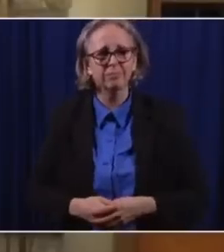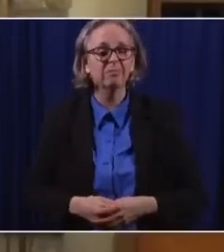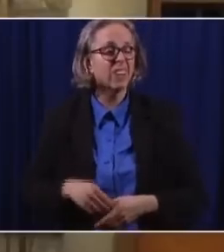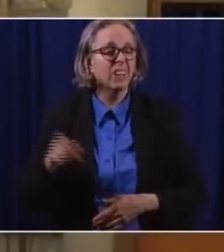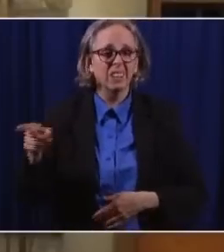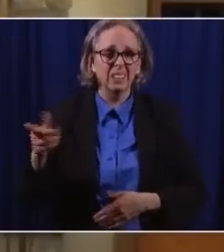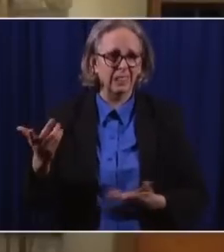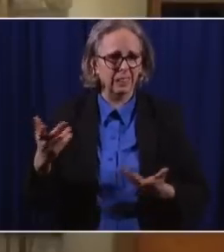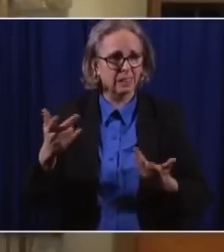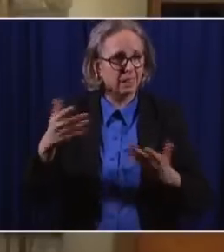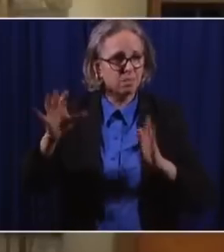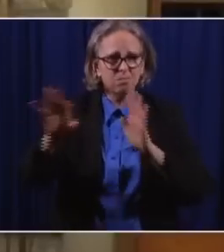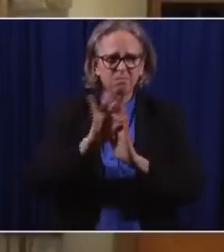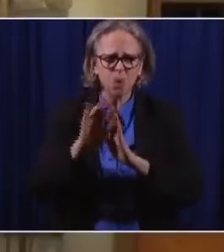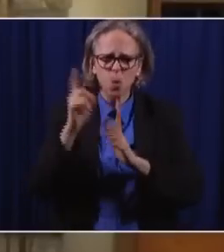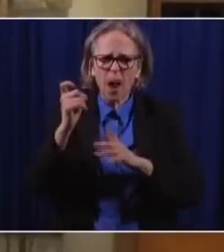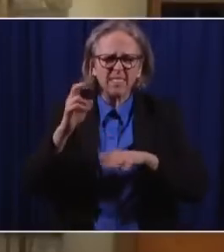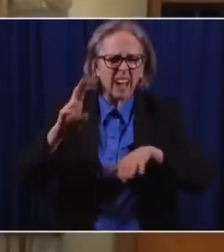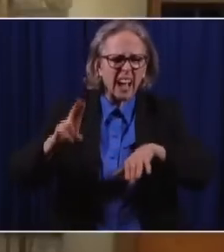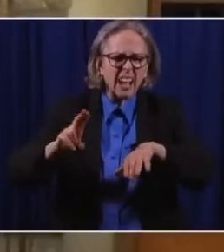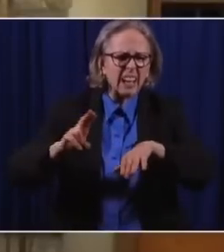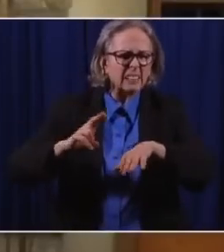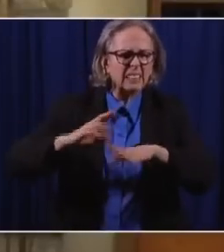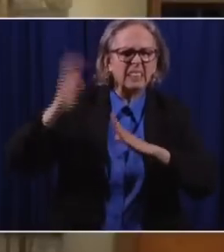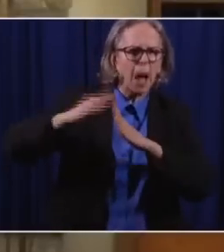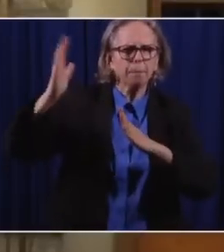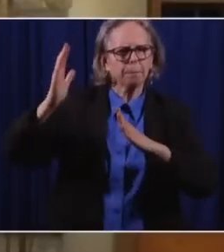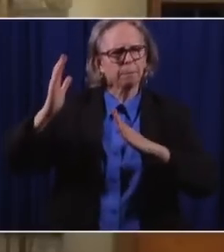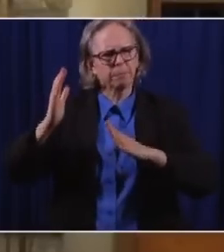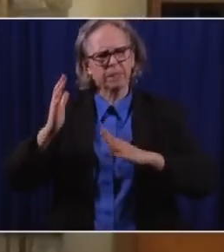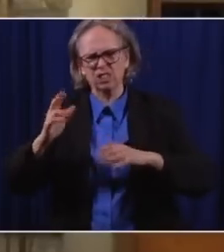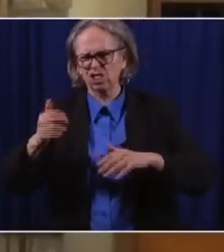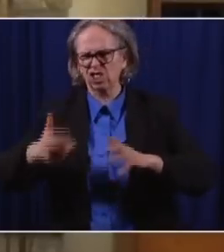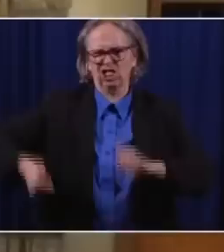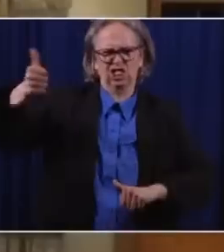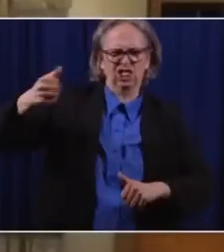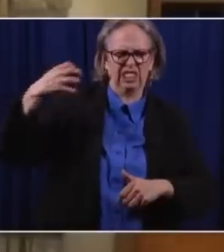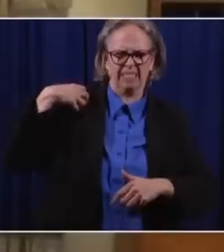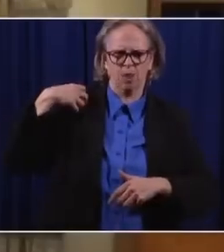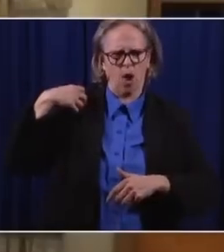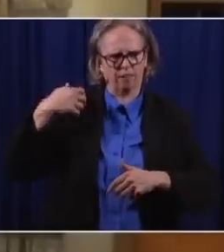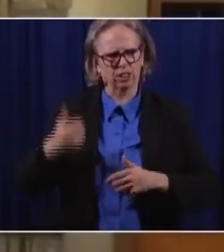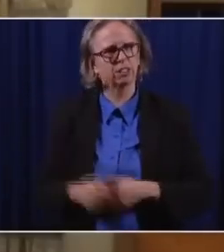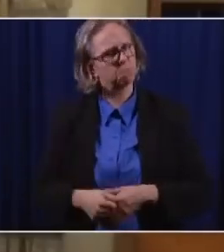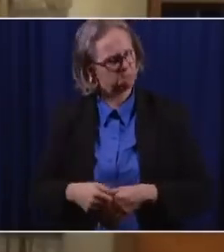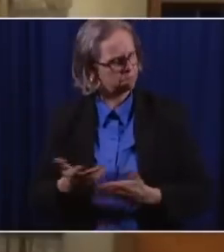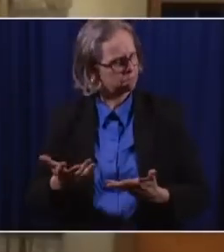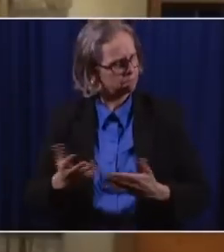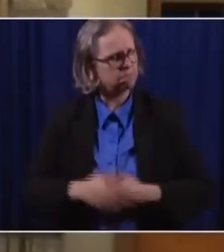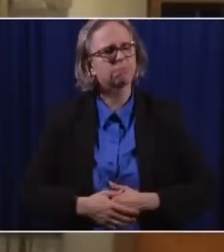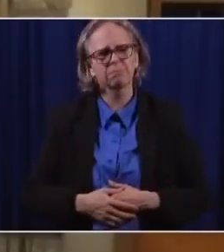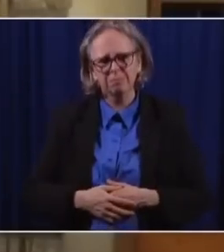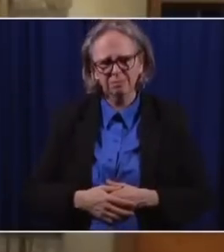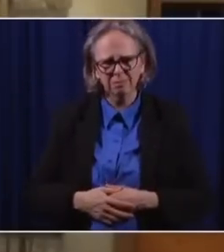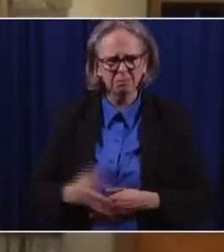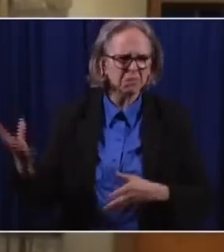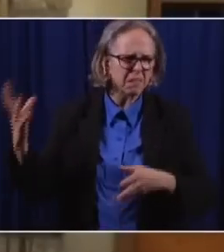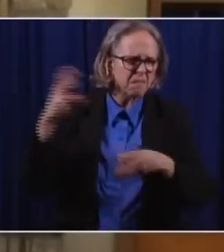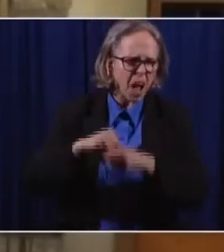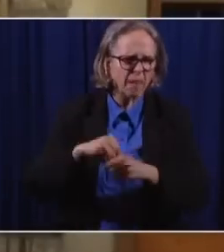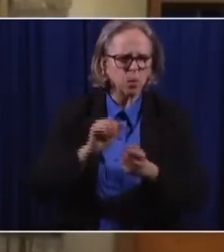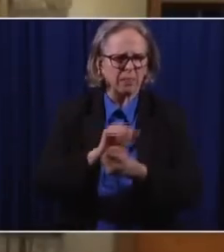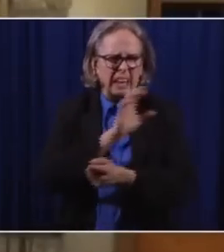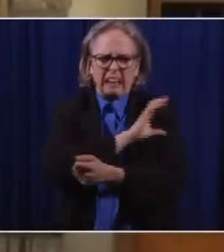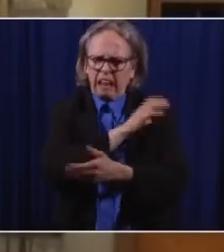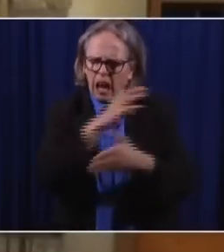chief medical officers to know. He's been a member of the American Hospital Association Committee on Clinical Leadership, which is a select